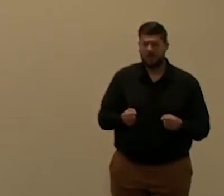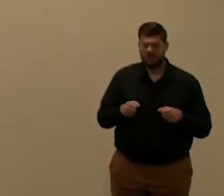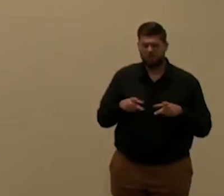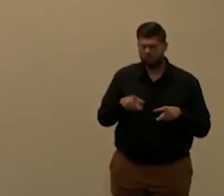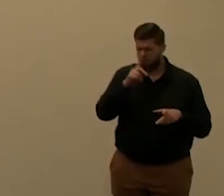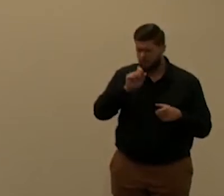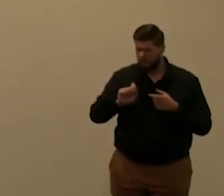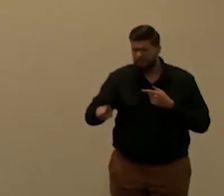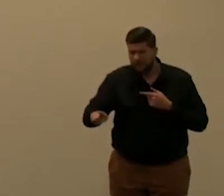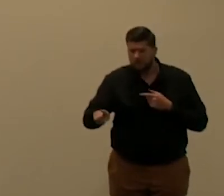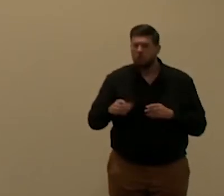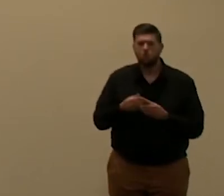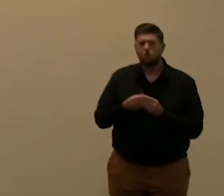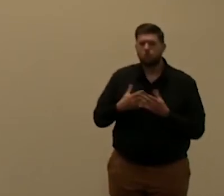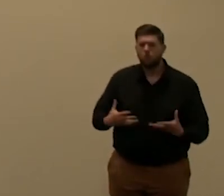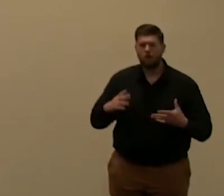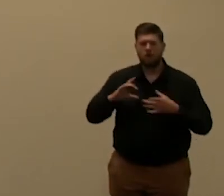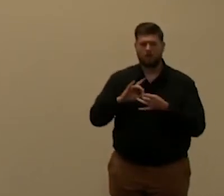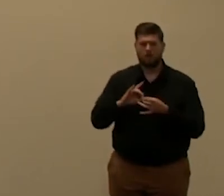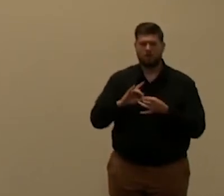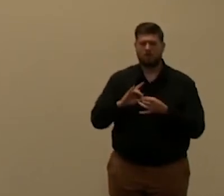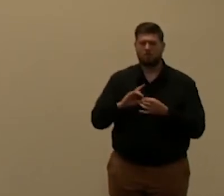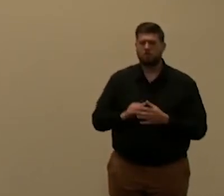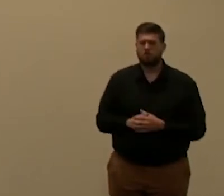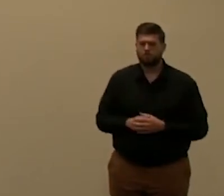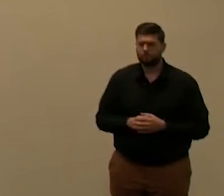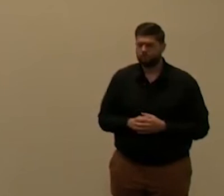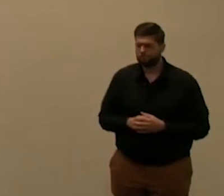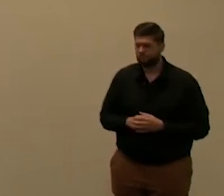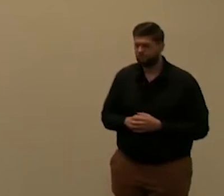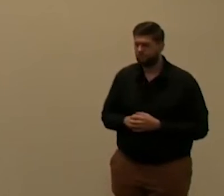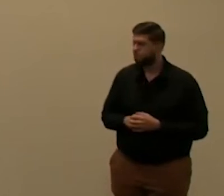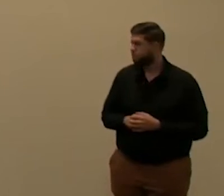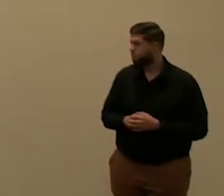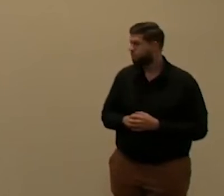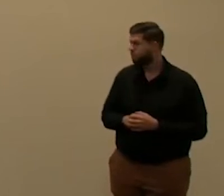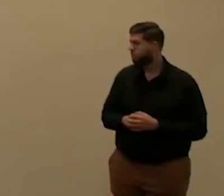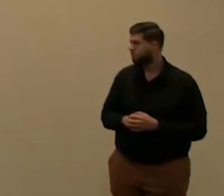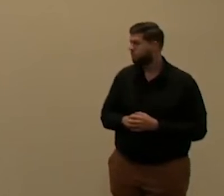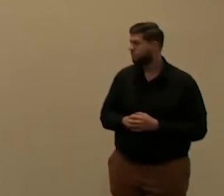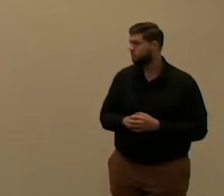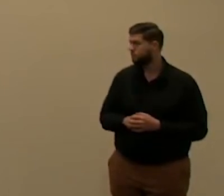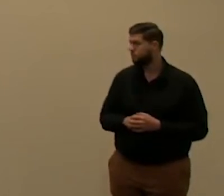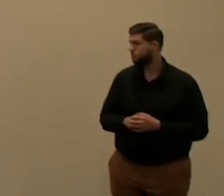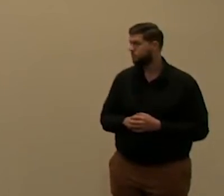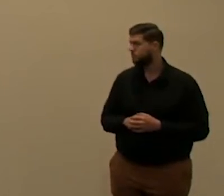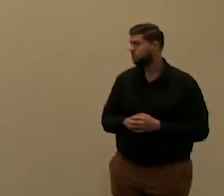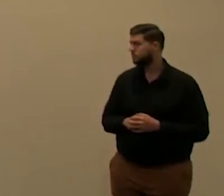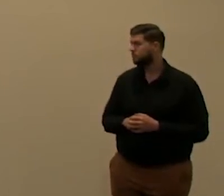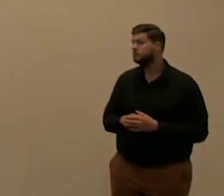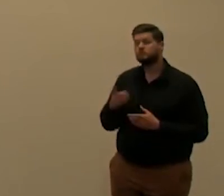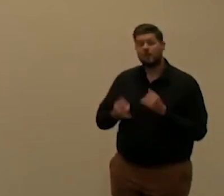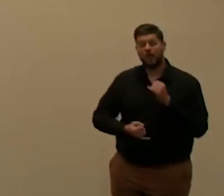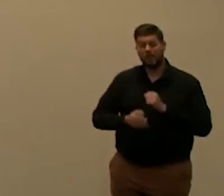more information on how to set up accessible meetings. Now, the last part of the session